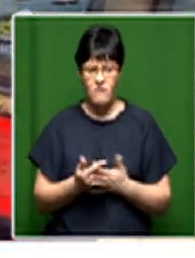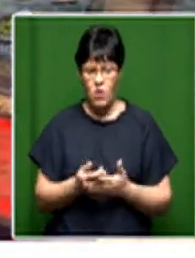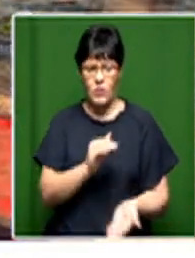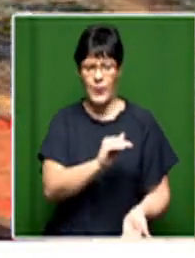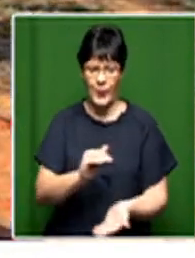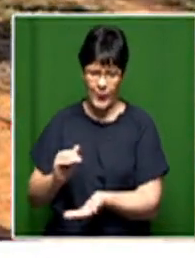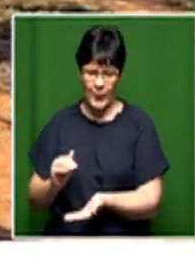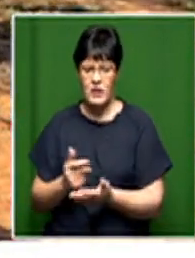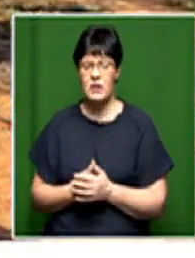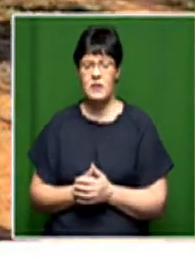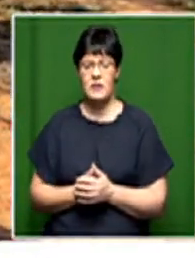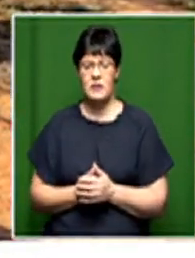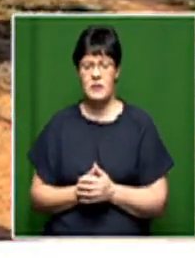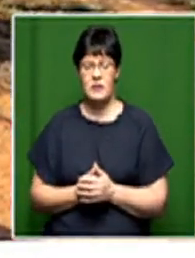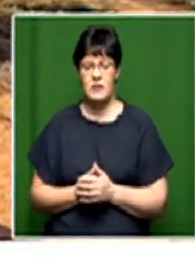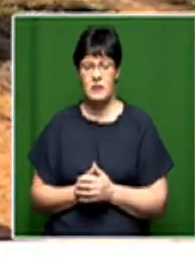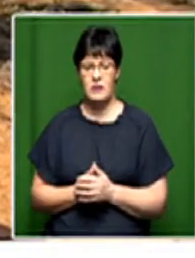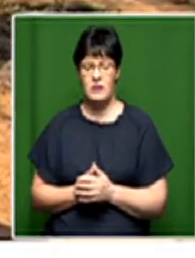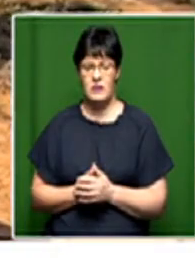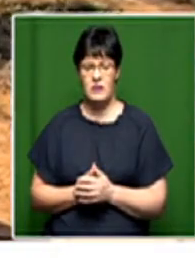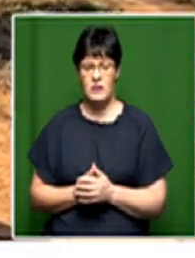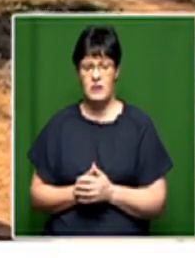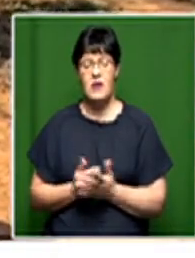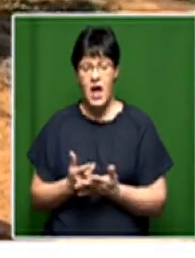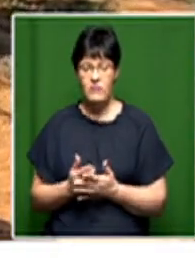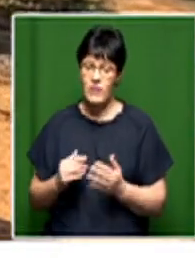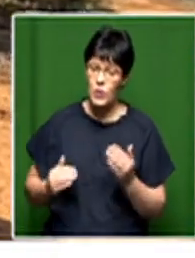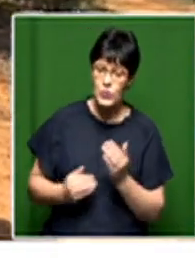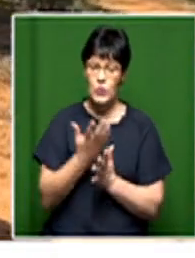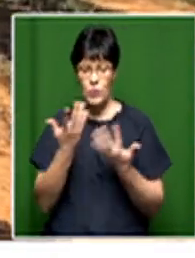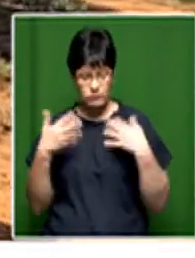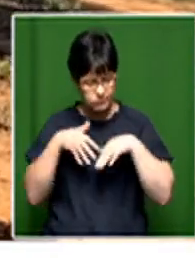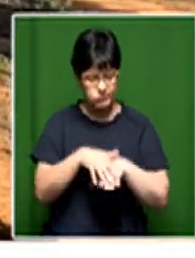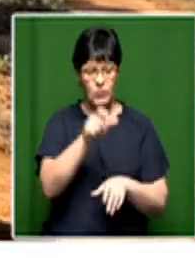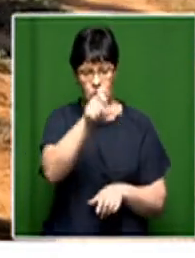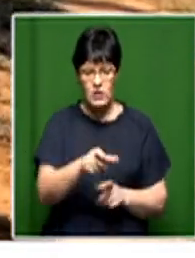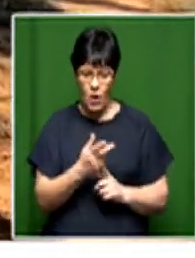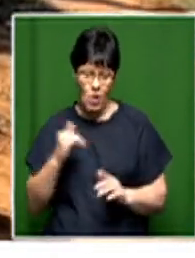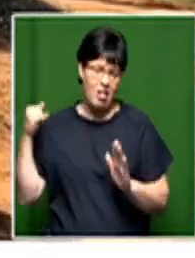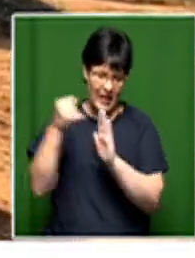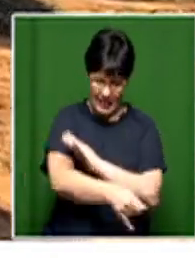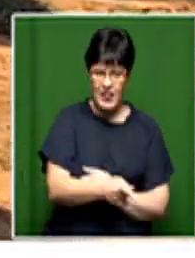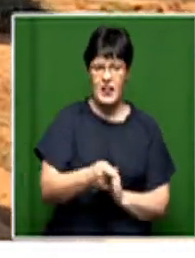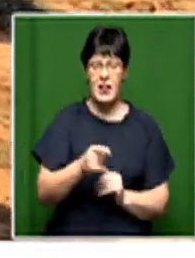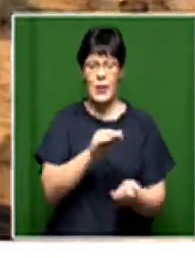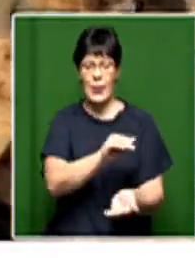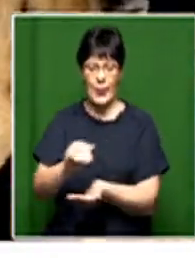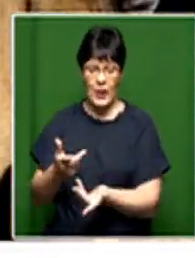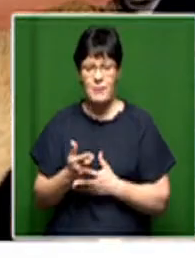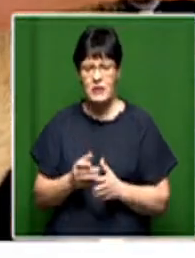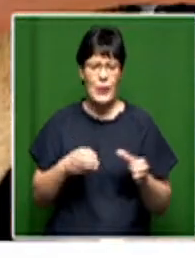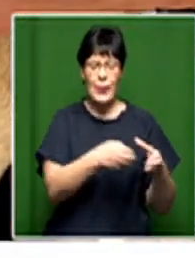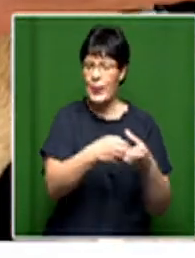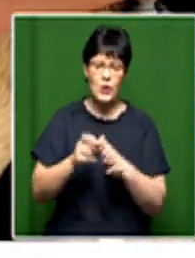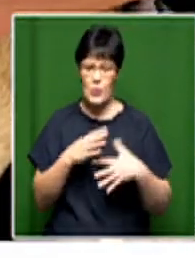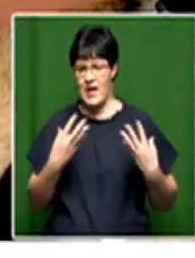cubs, what they call infanticides. When a new coalition comes into that area, he will actually kill the cubs. But in these smaller parks, we